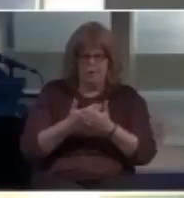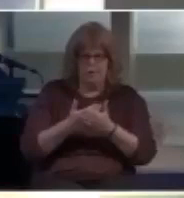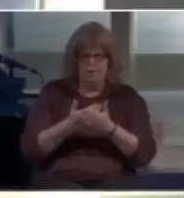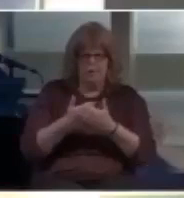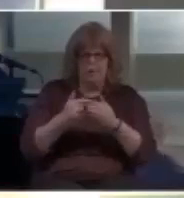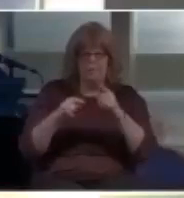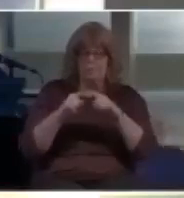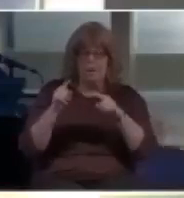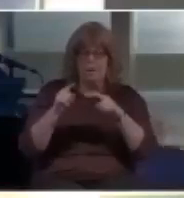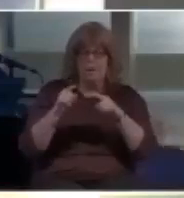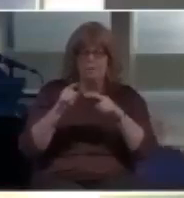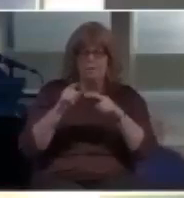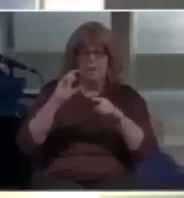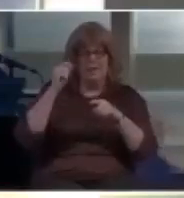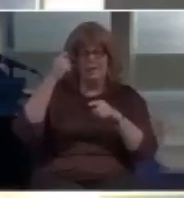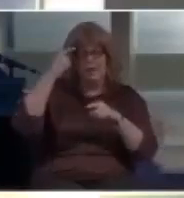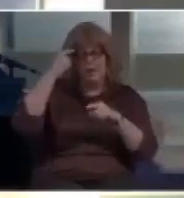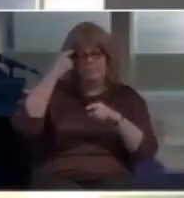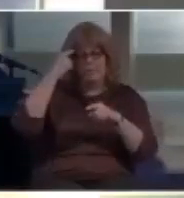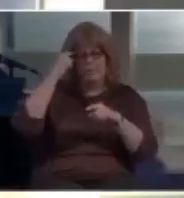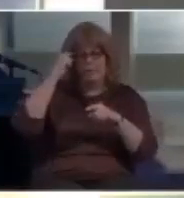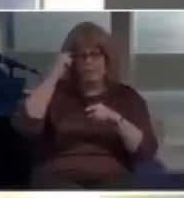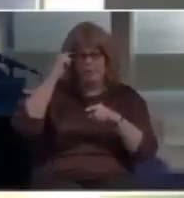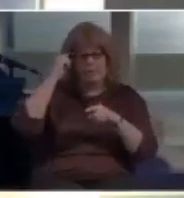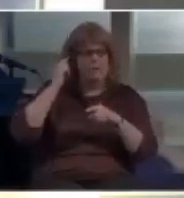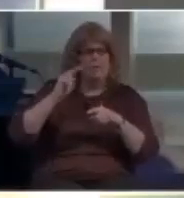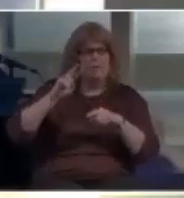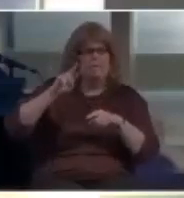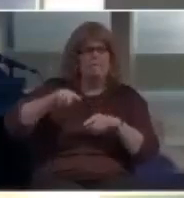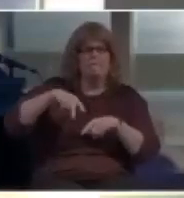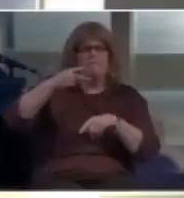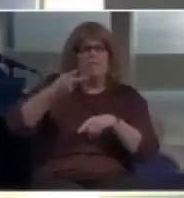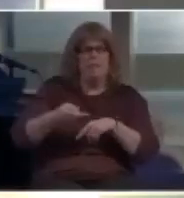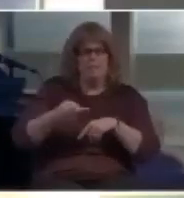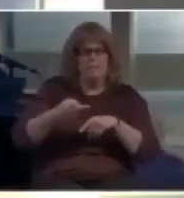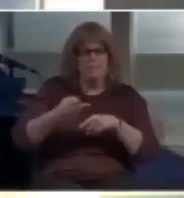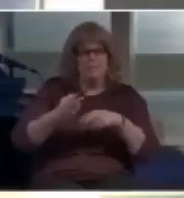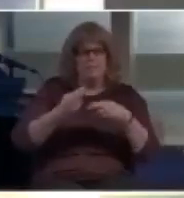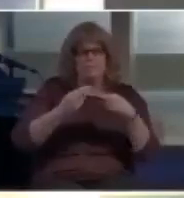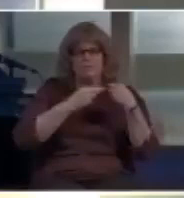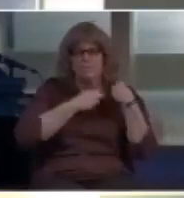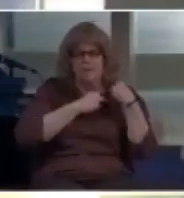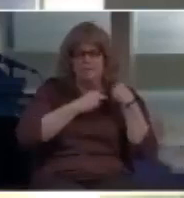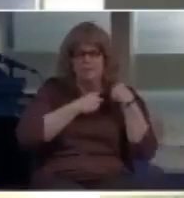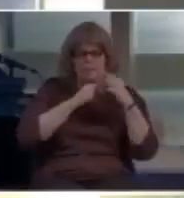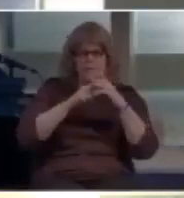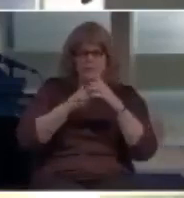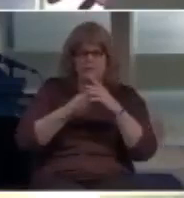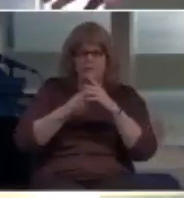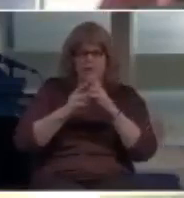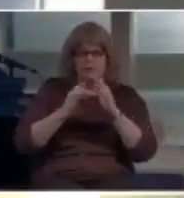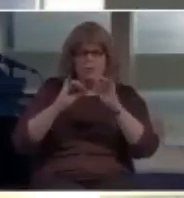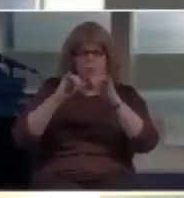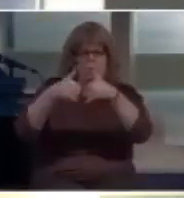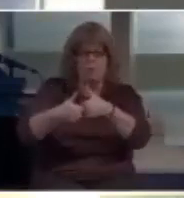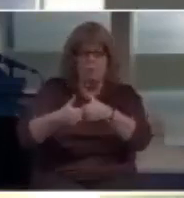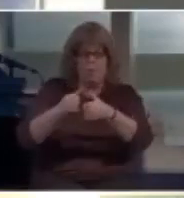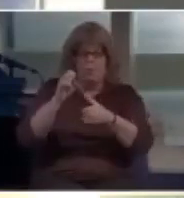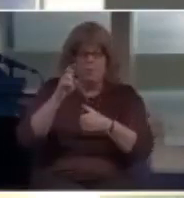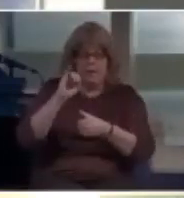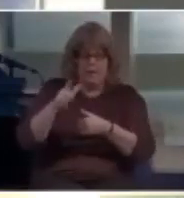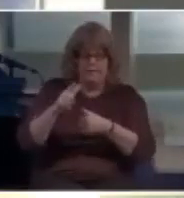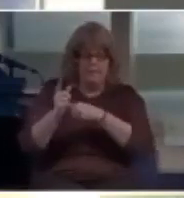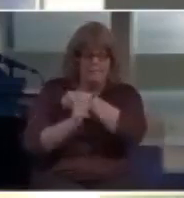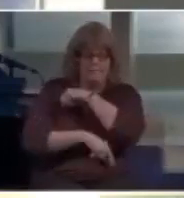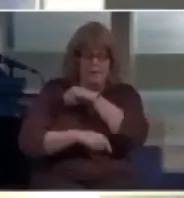as soon as government flip-flops its responsibility and starts rewarding evil and